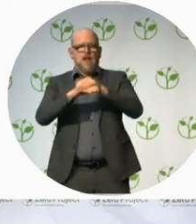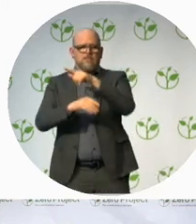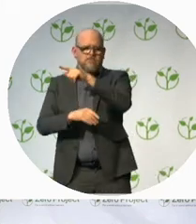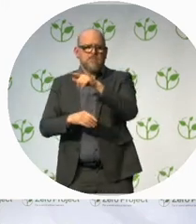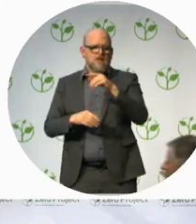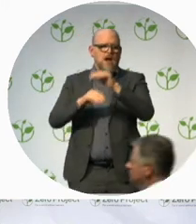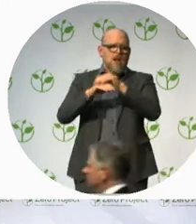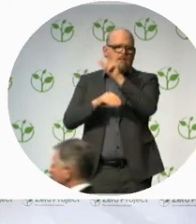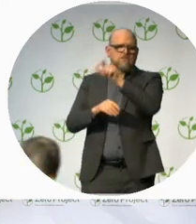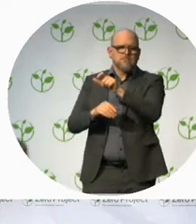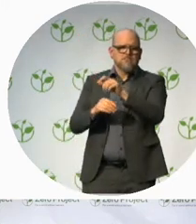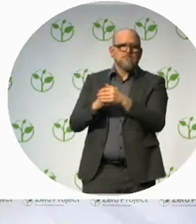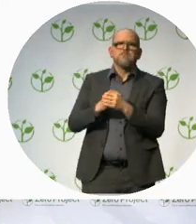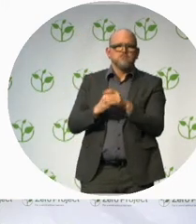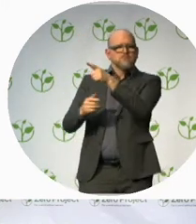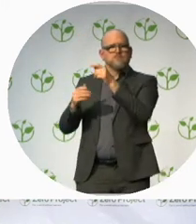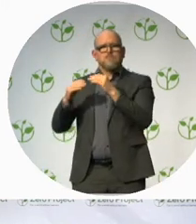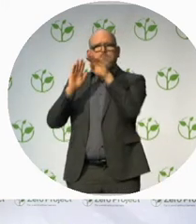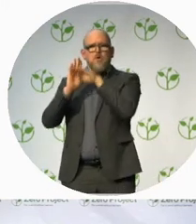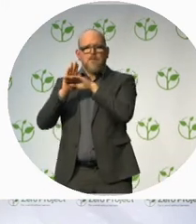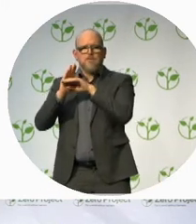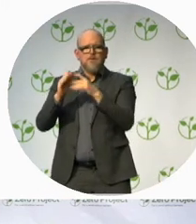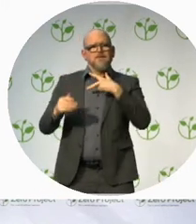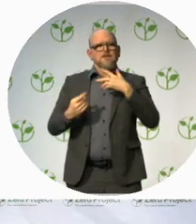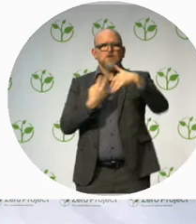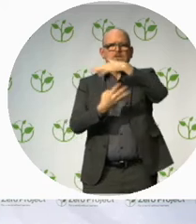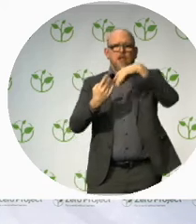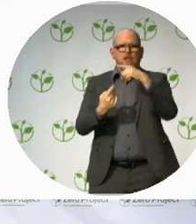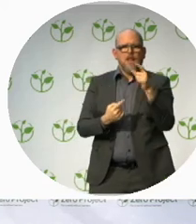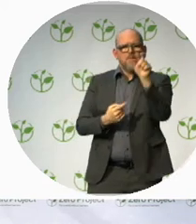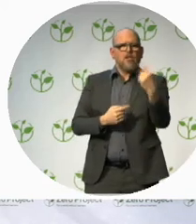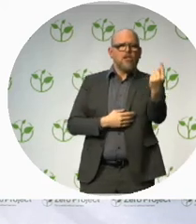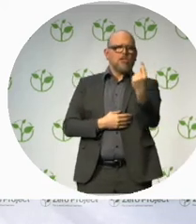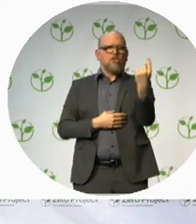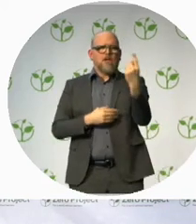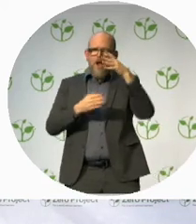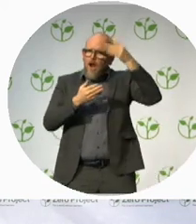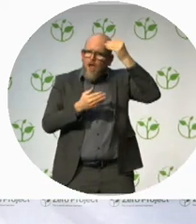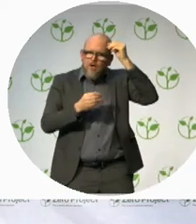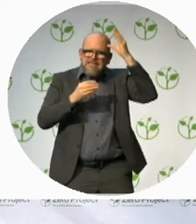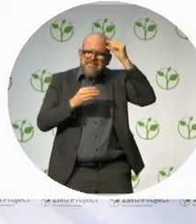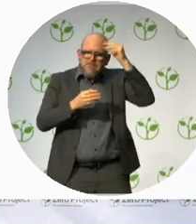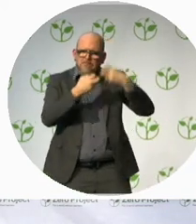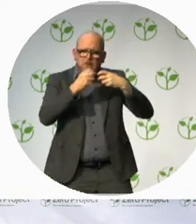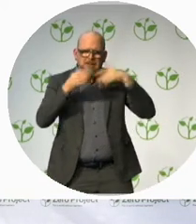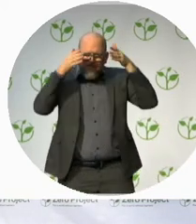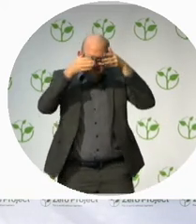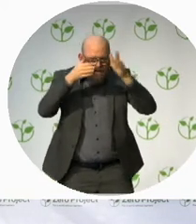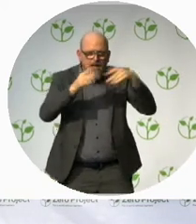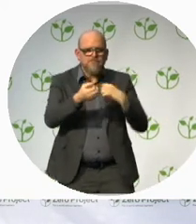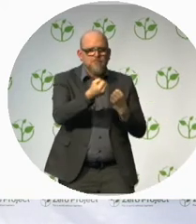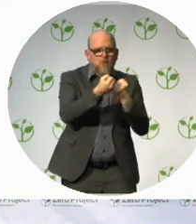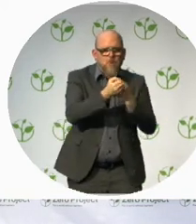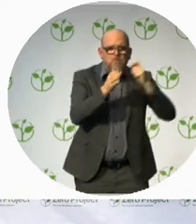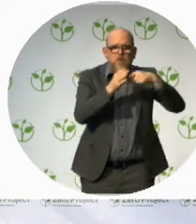Congratulations to Gig Buddies from the UK. Stay Up Late, an NGO based in England, developed Gig Buddies, a program